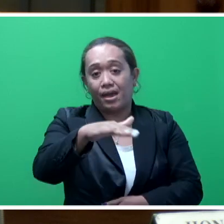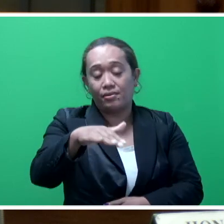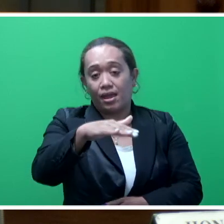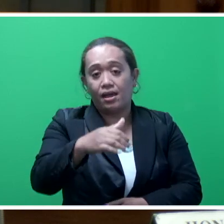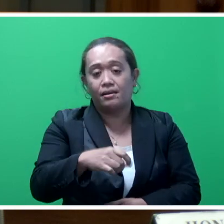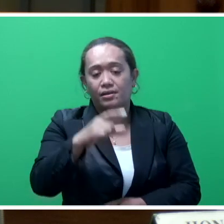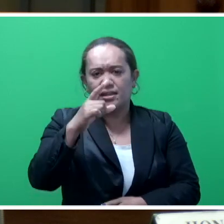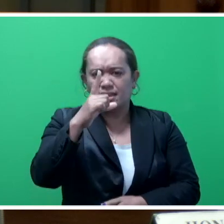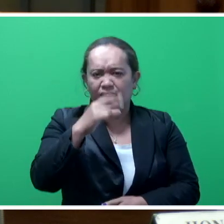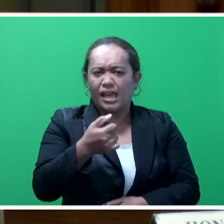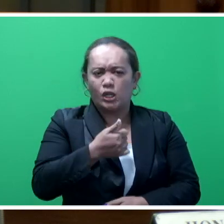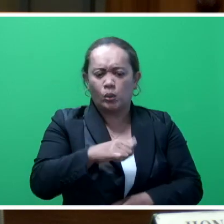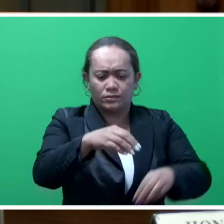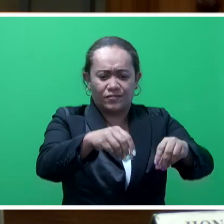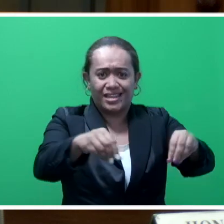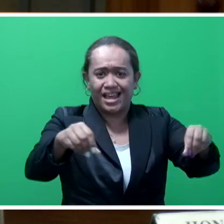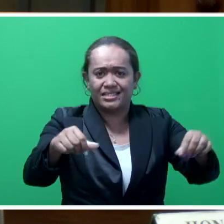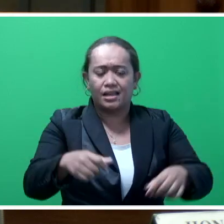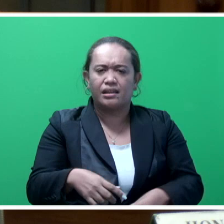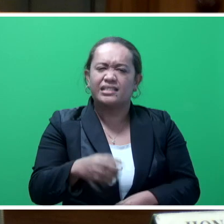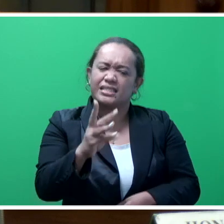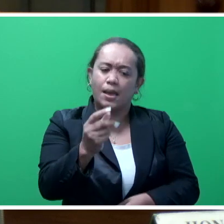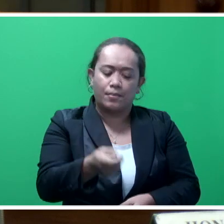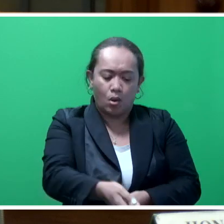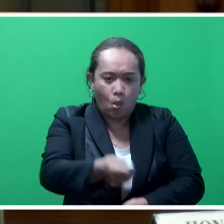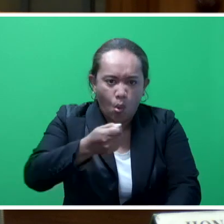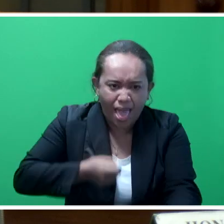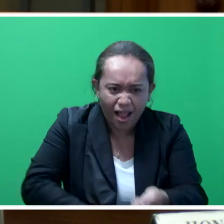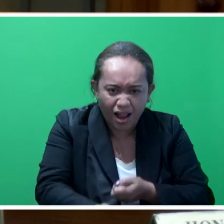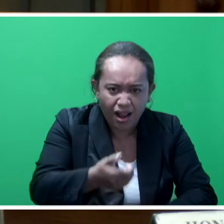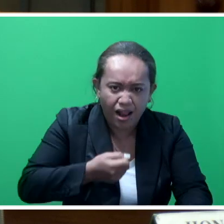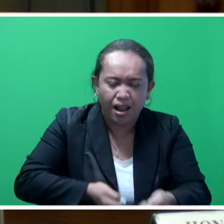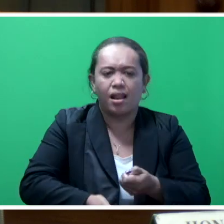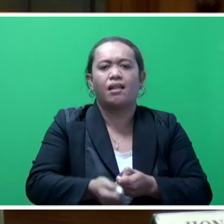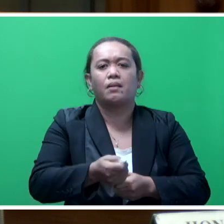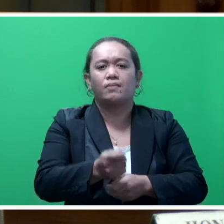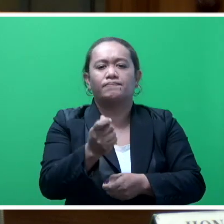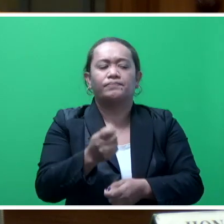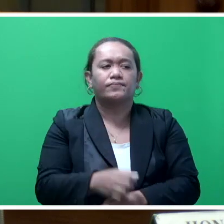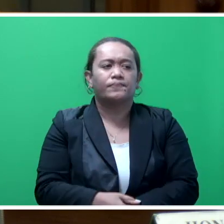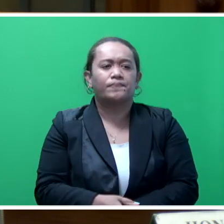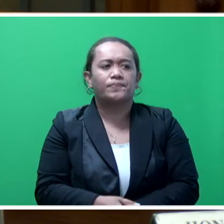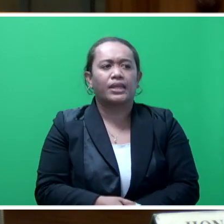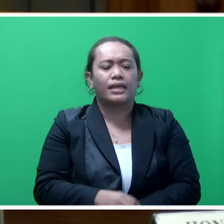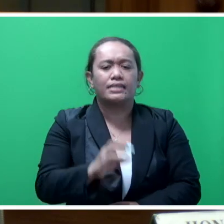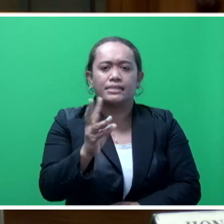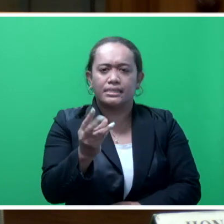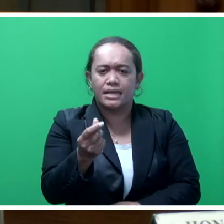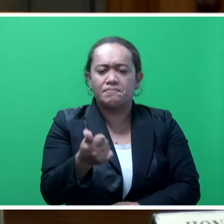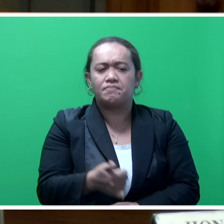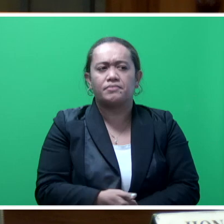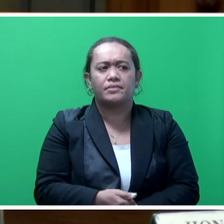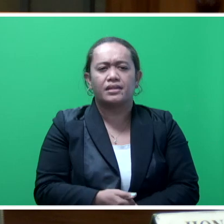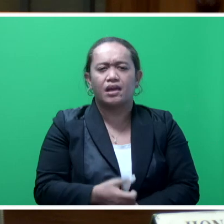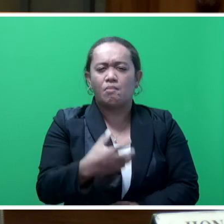utilized. Either it's through well, borehole. Mr. Speaker, excessive utilization of